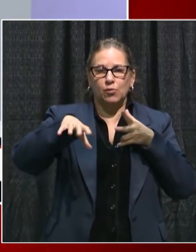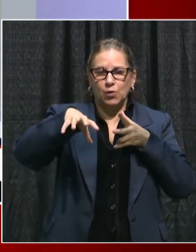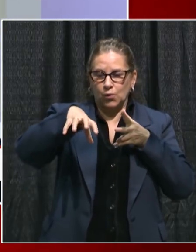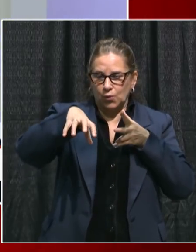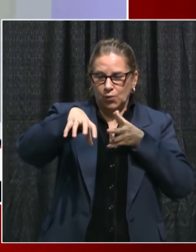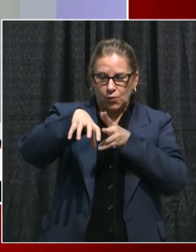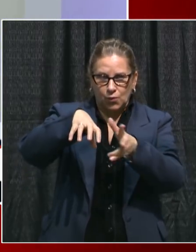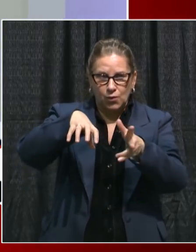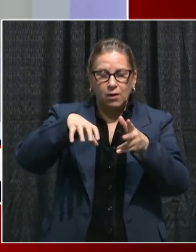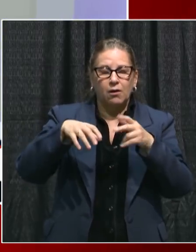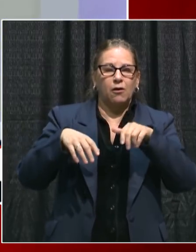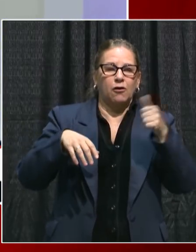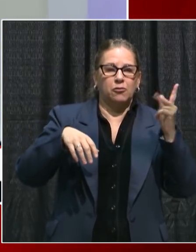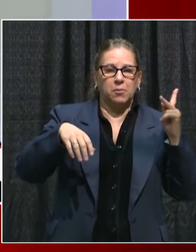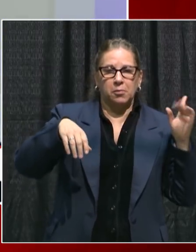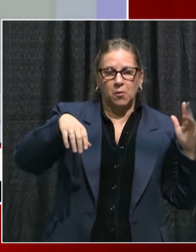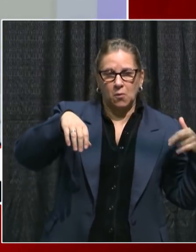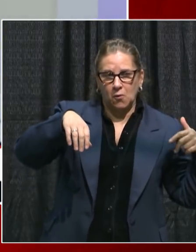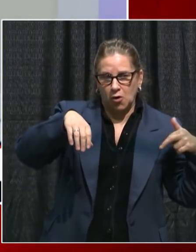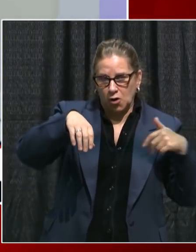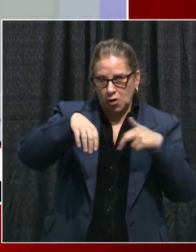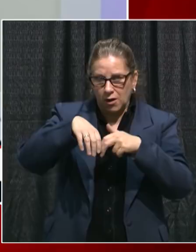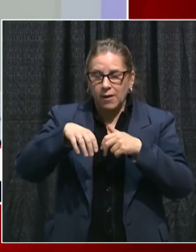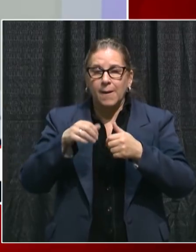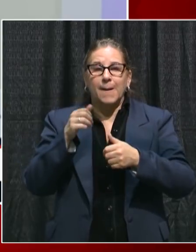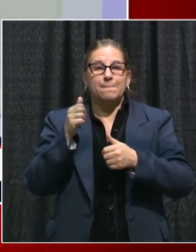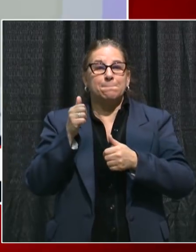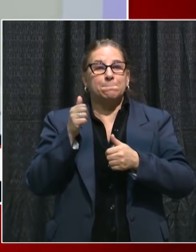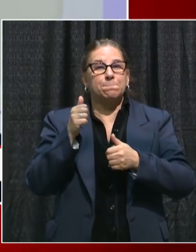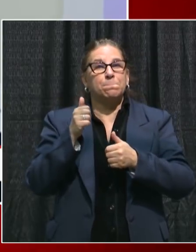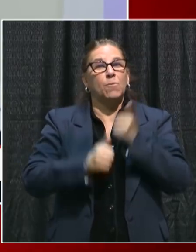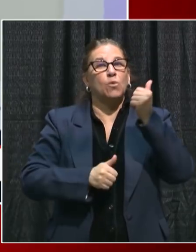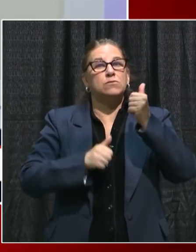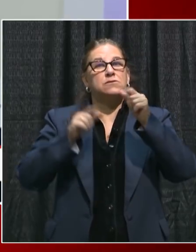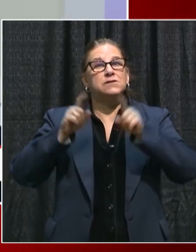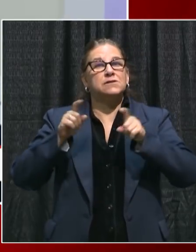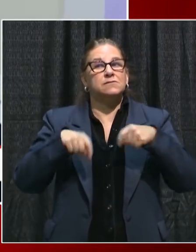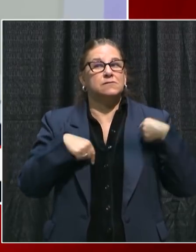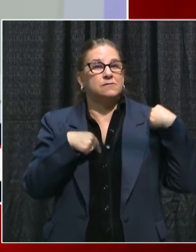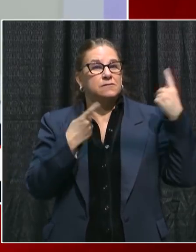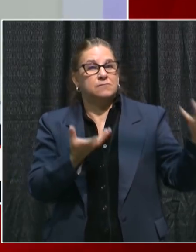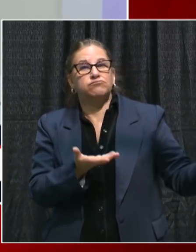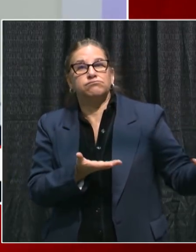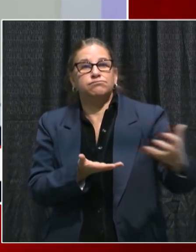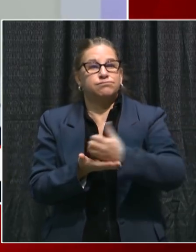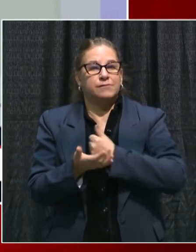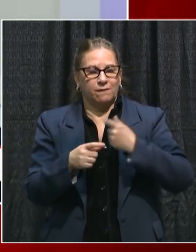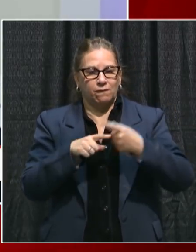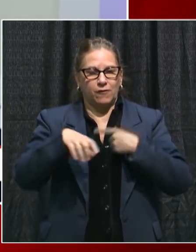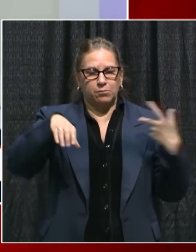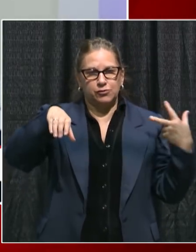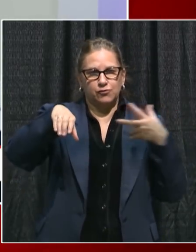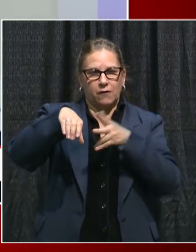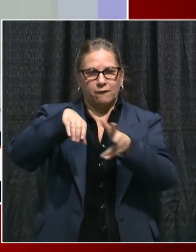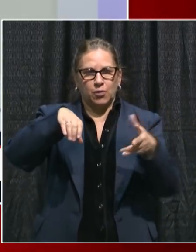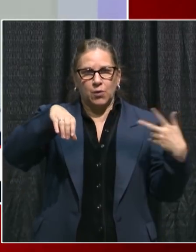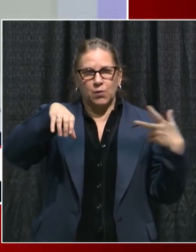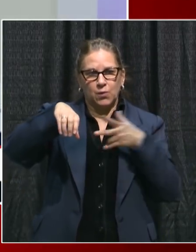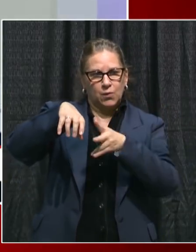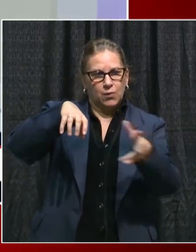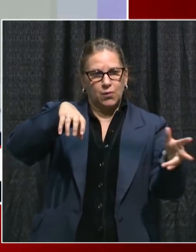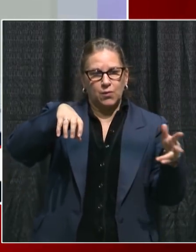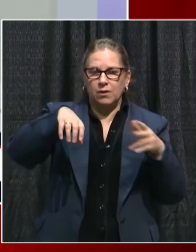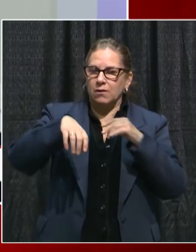of the samples that we see are coming from the drive-thru events. Those drive-thru events do not happen on the weekend. They're mainly Monday